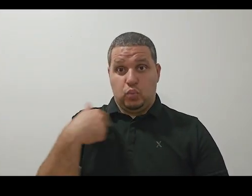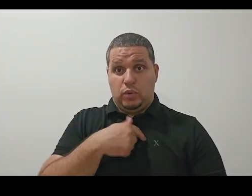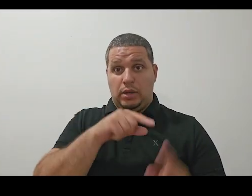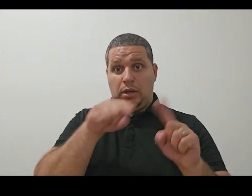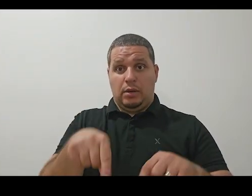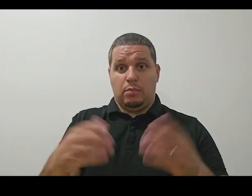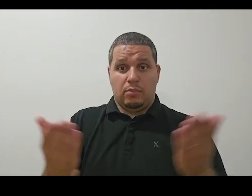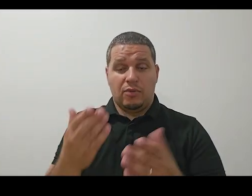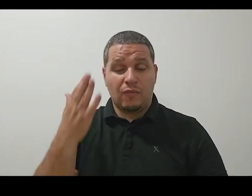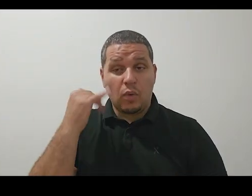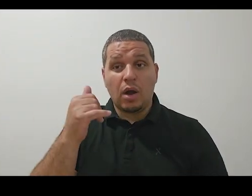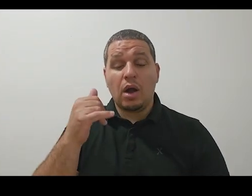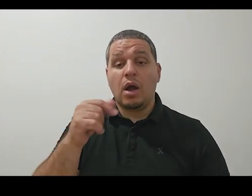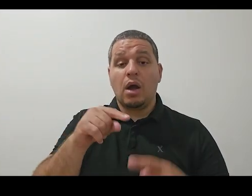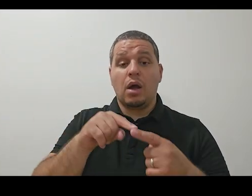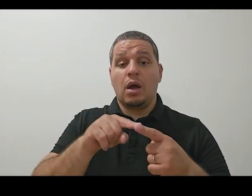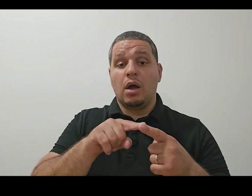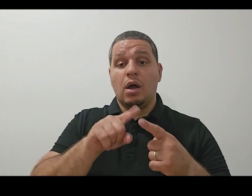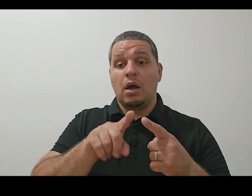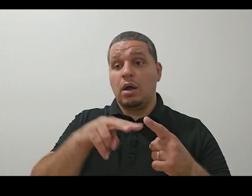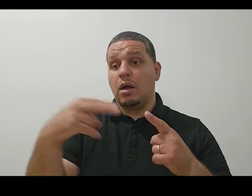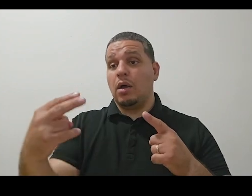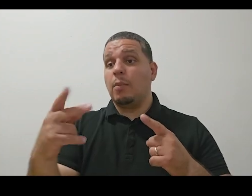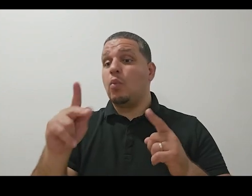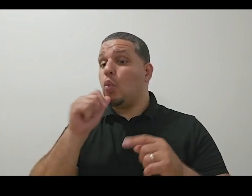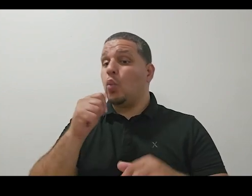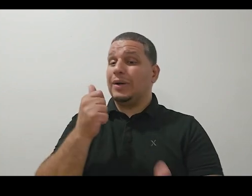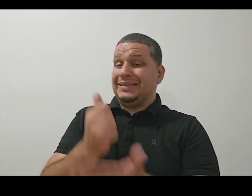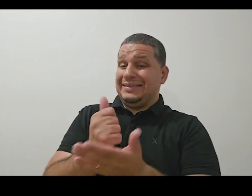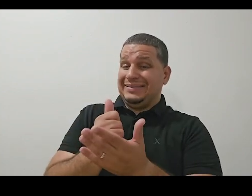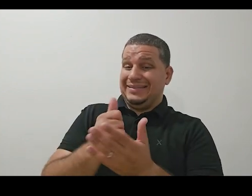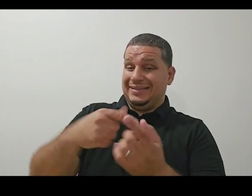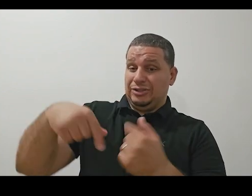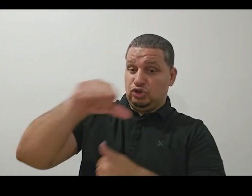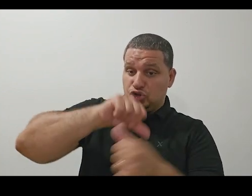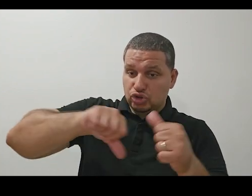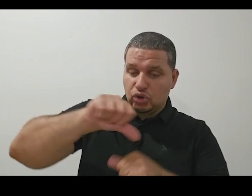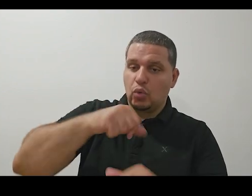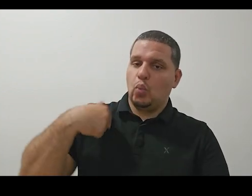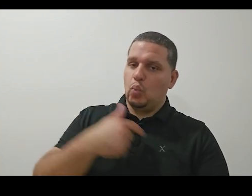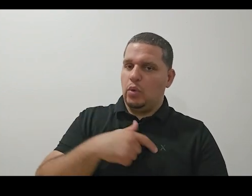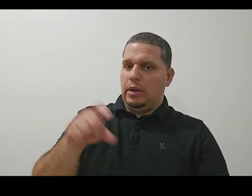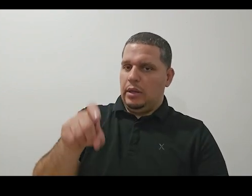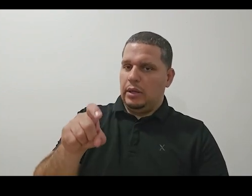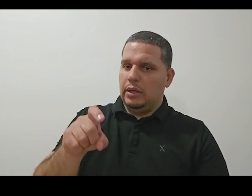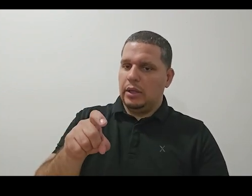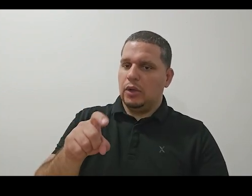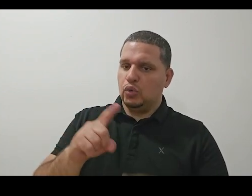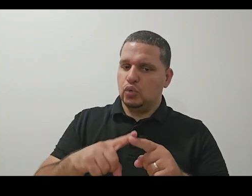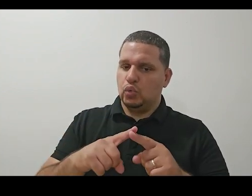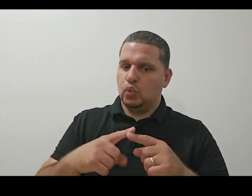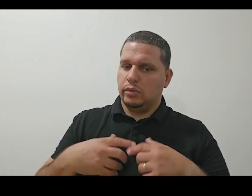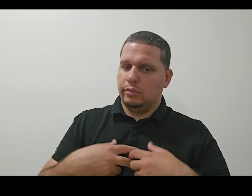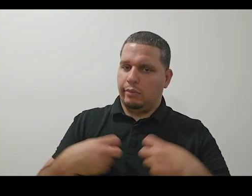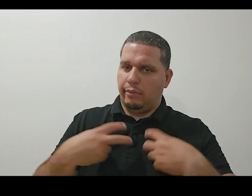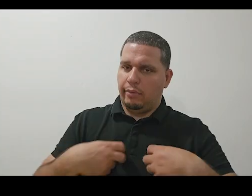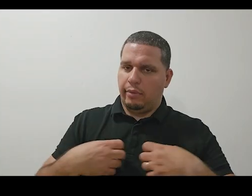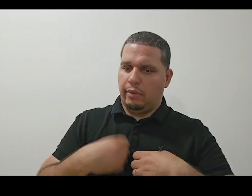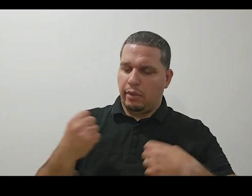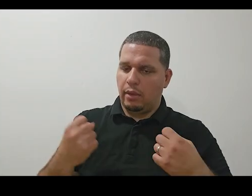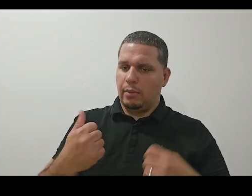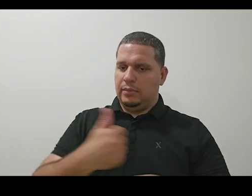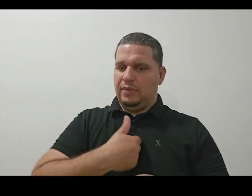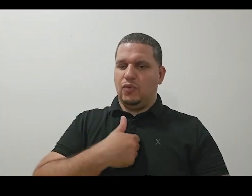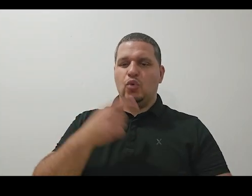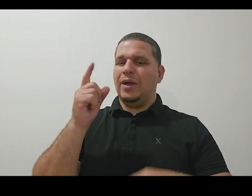what we're here for because on the other end, those of us that are assisting others, we need to be able to unpack